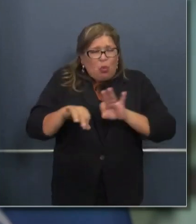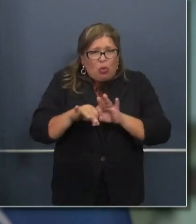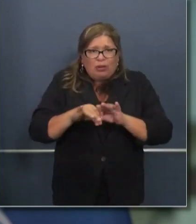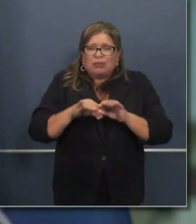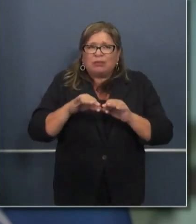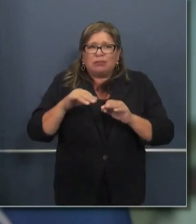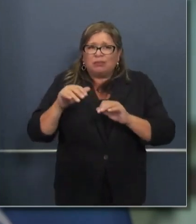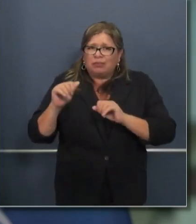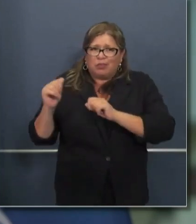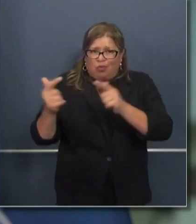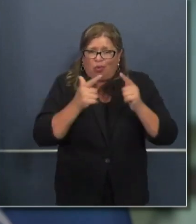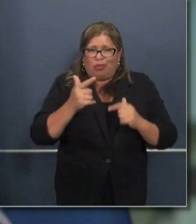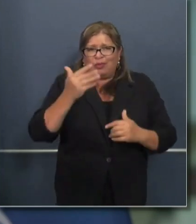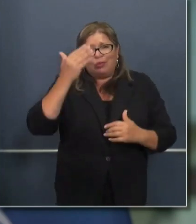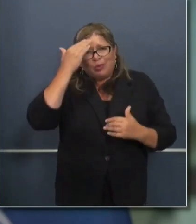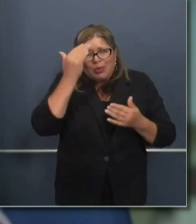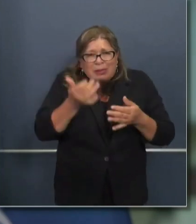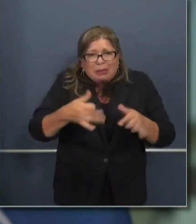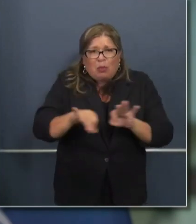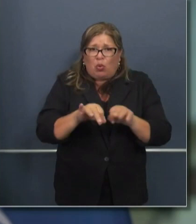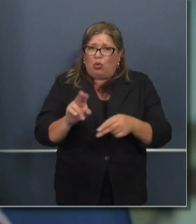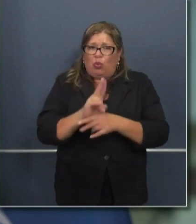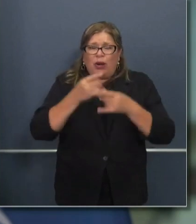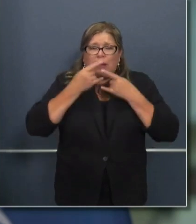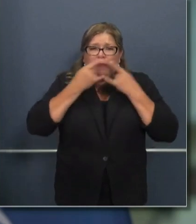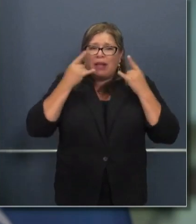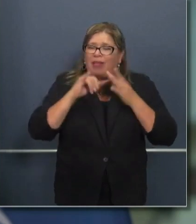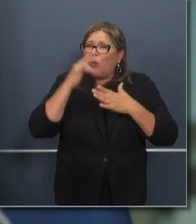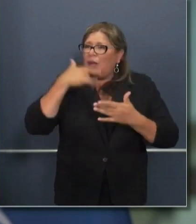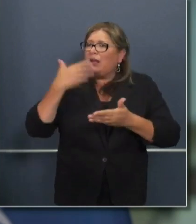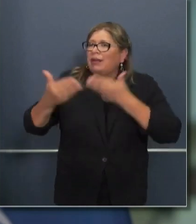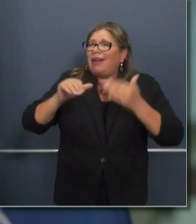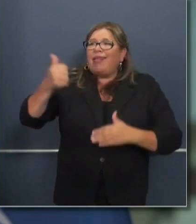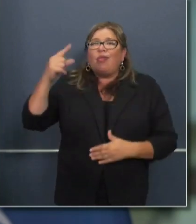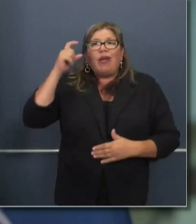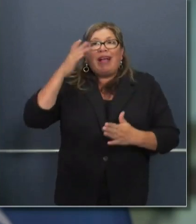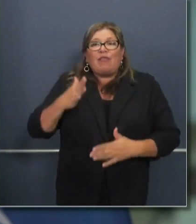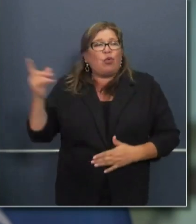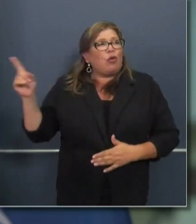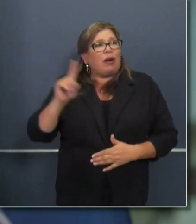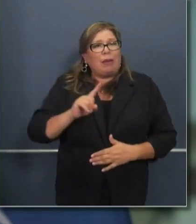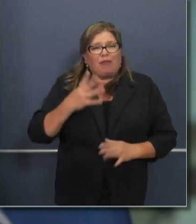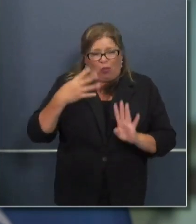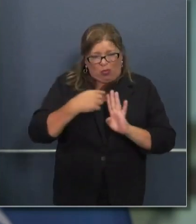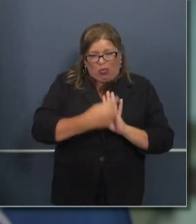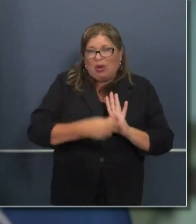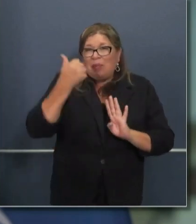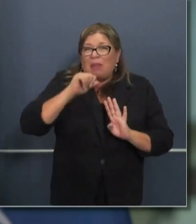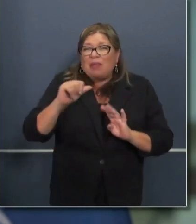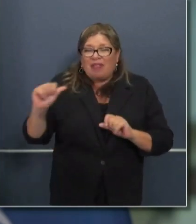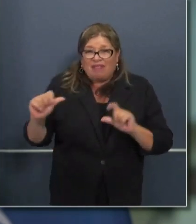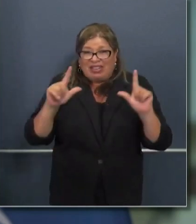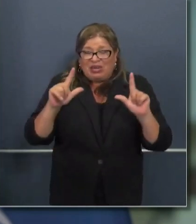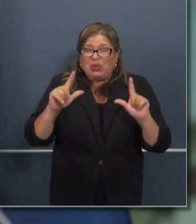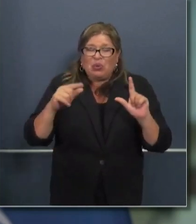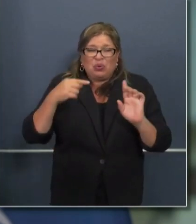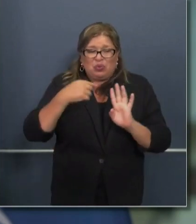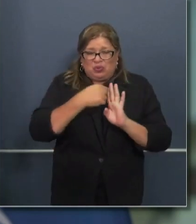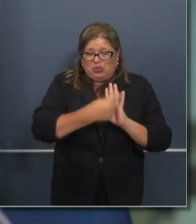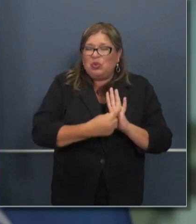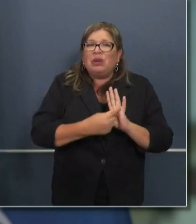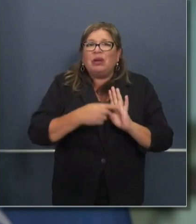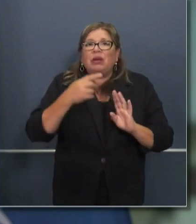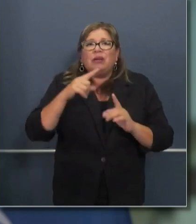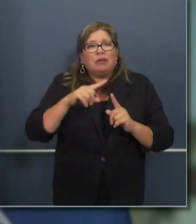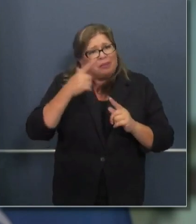video to highlight the importance of wearing face coverings. The next slide that I put up, about the 26 feet when you sneeze